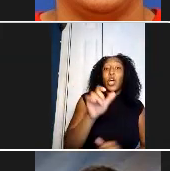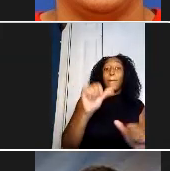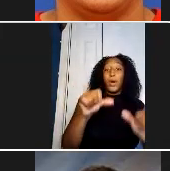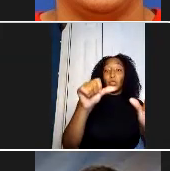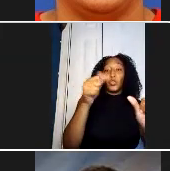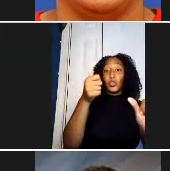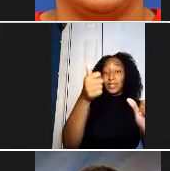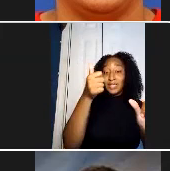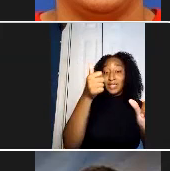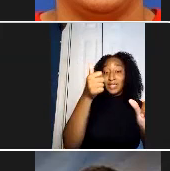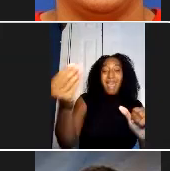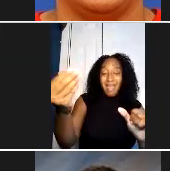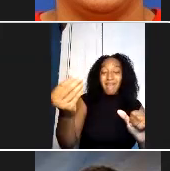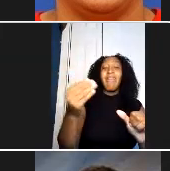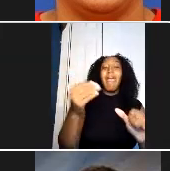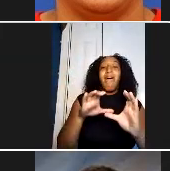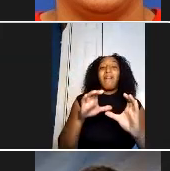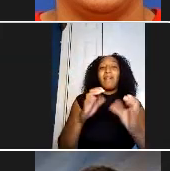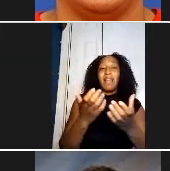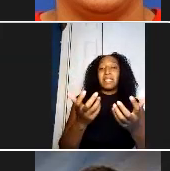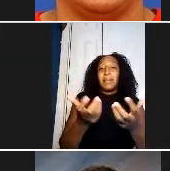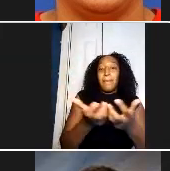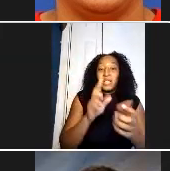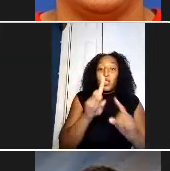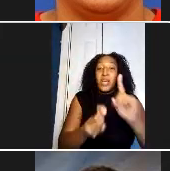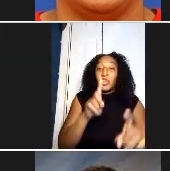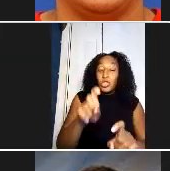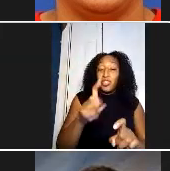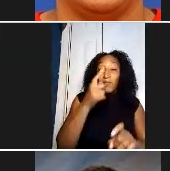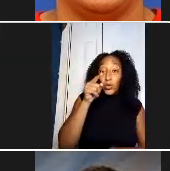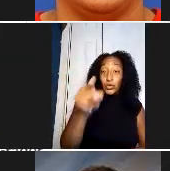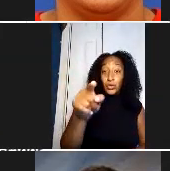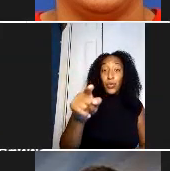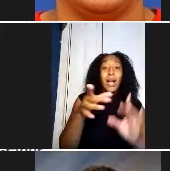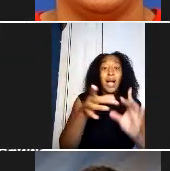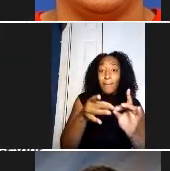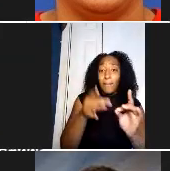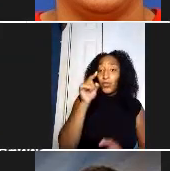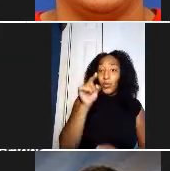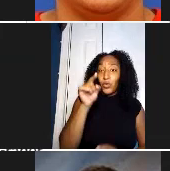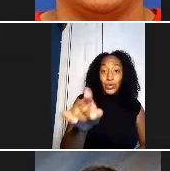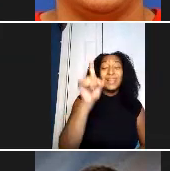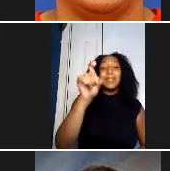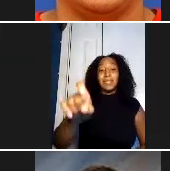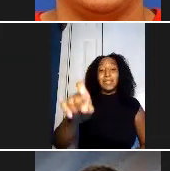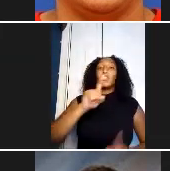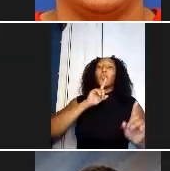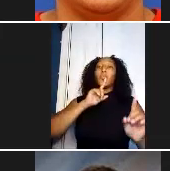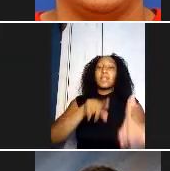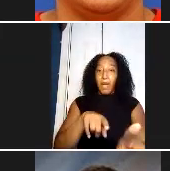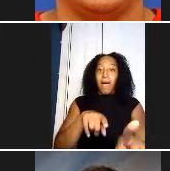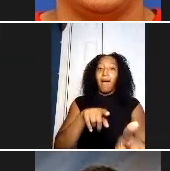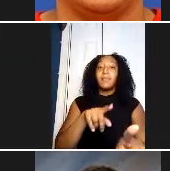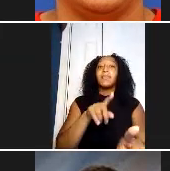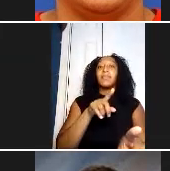for the PS number 1, right? So you want us to basically